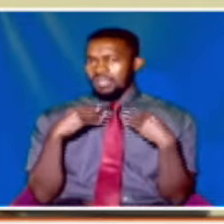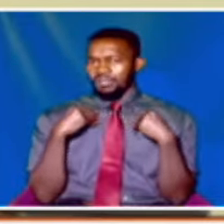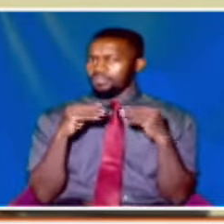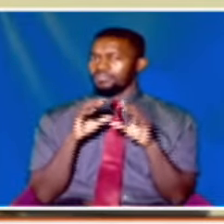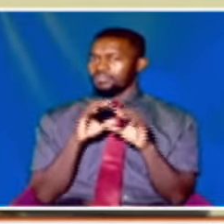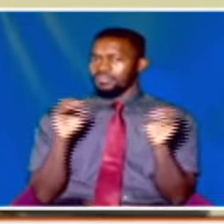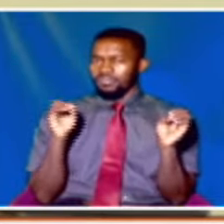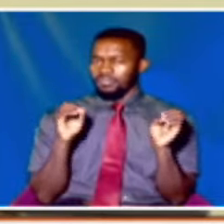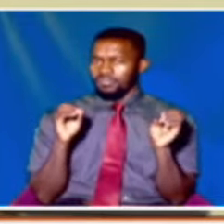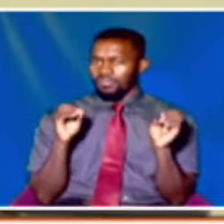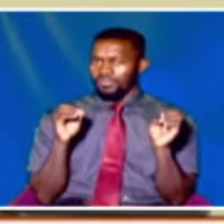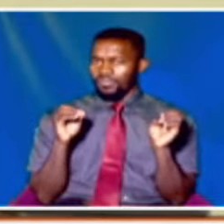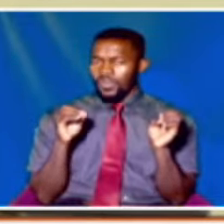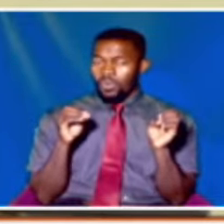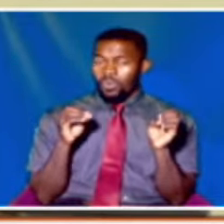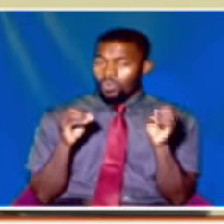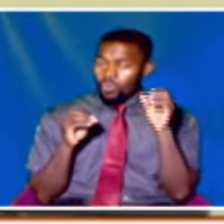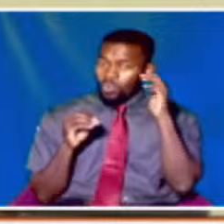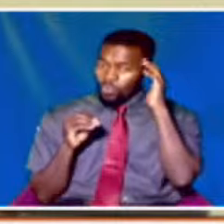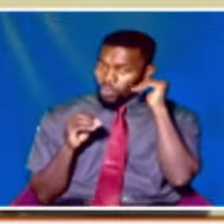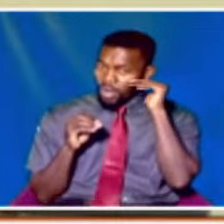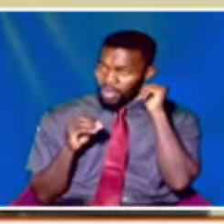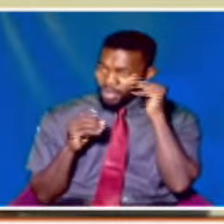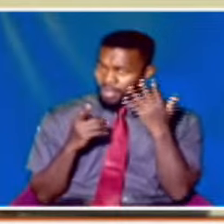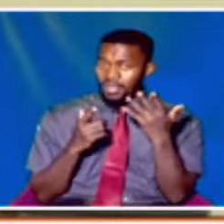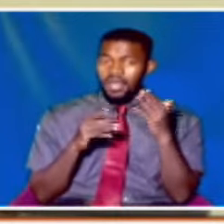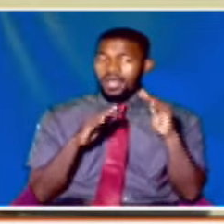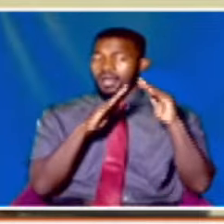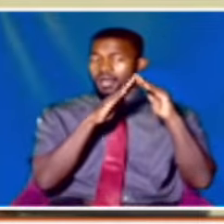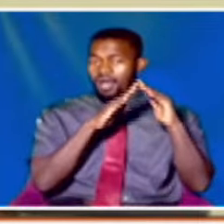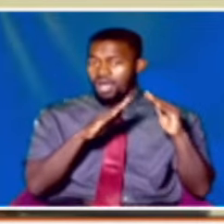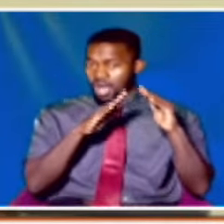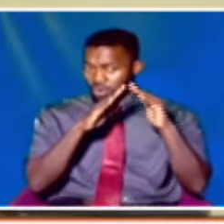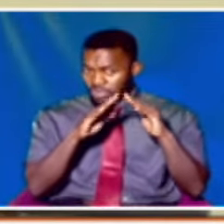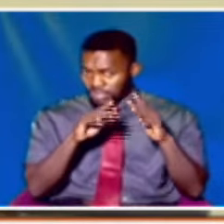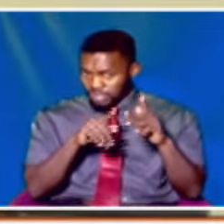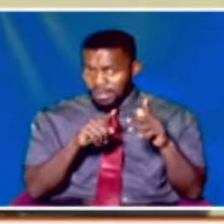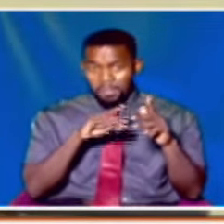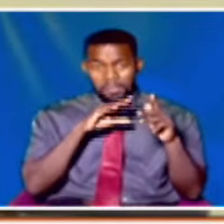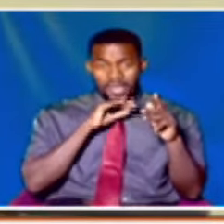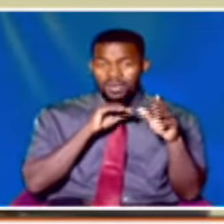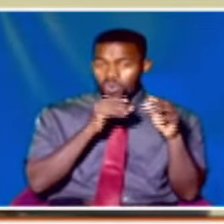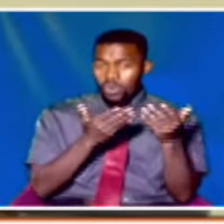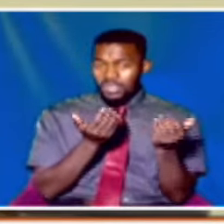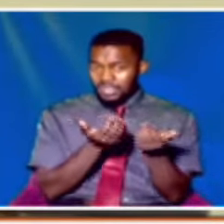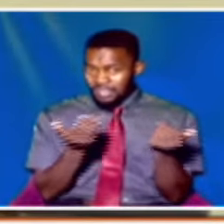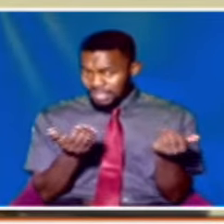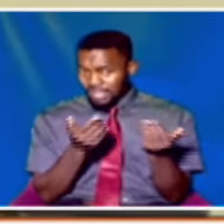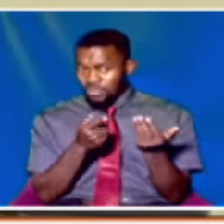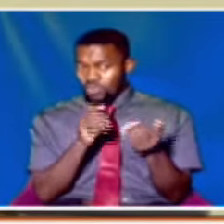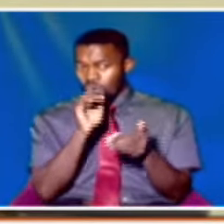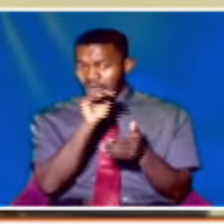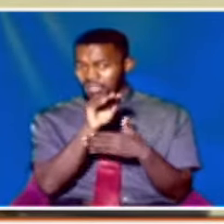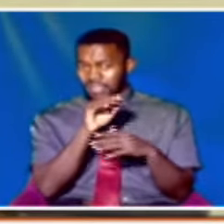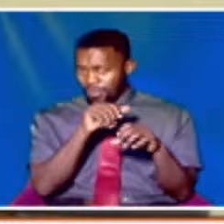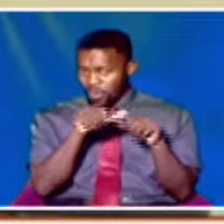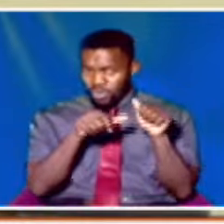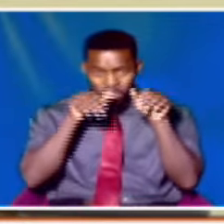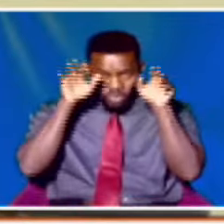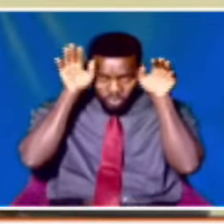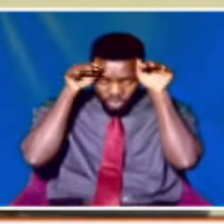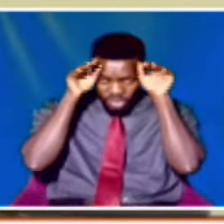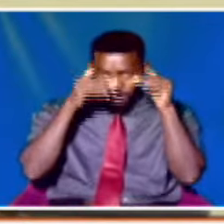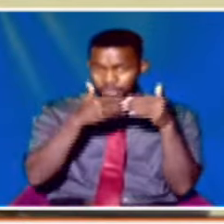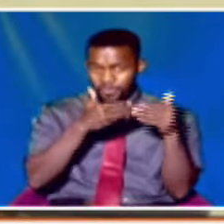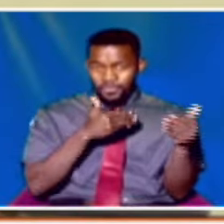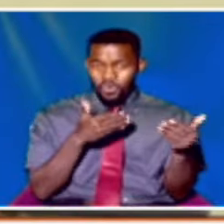society, where the household head, mostly are men, and they can decide to dispose the donkey as opposed